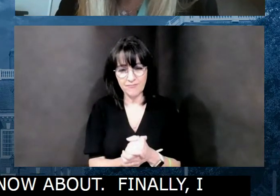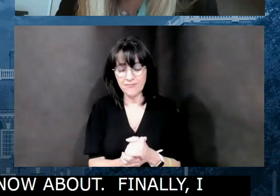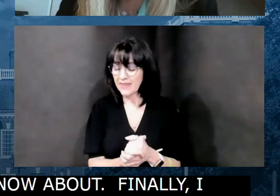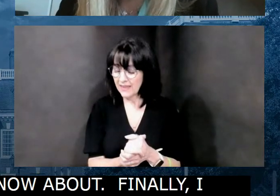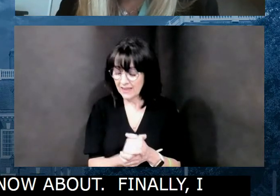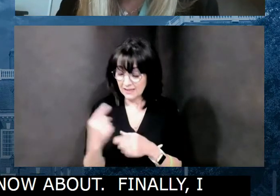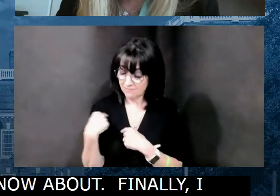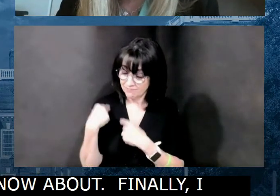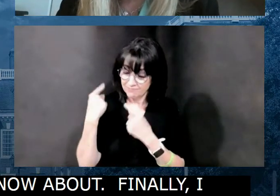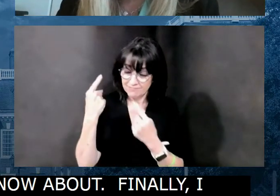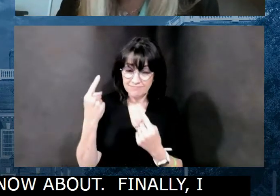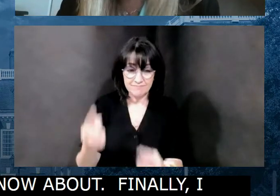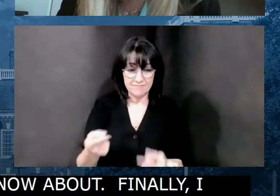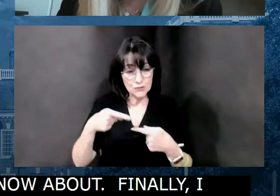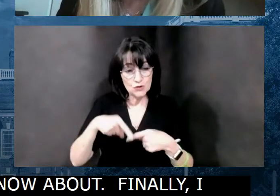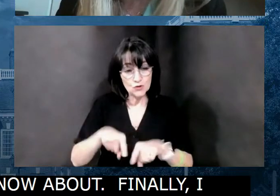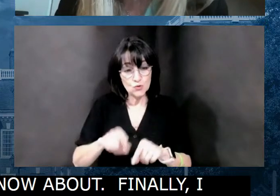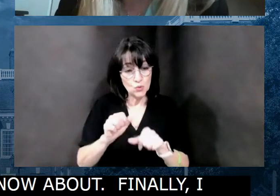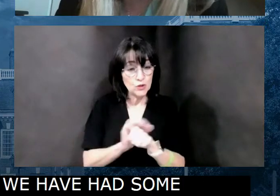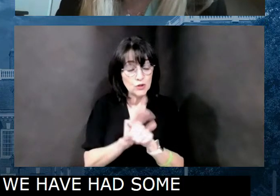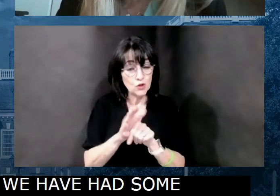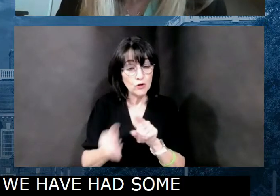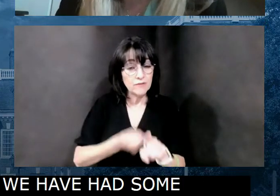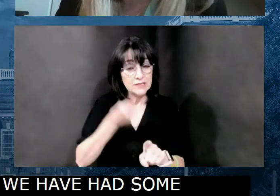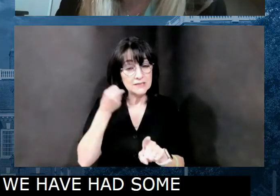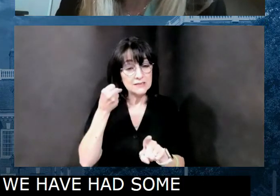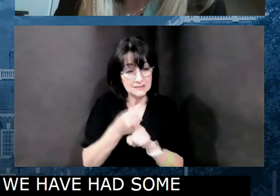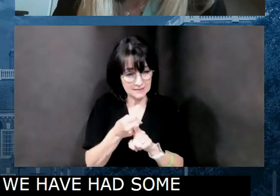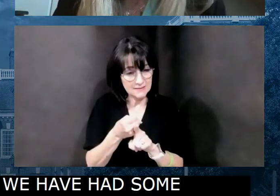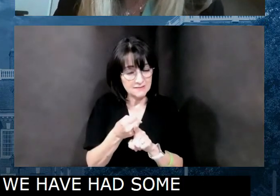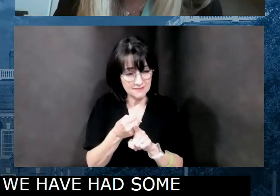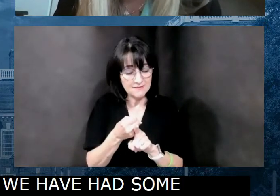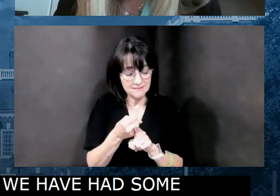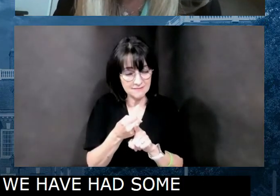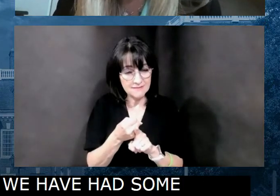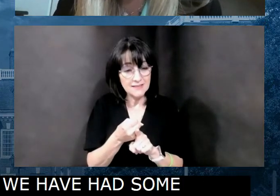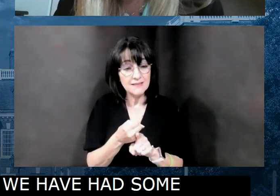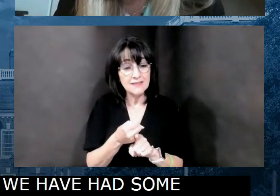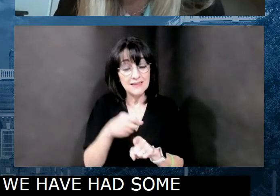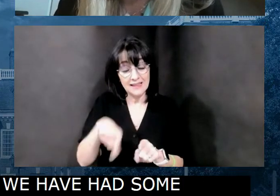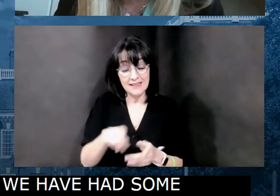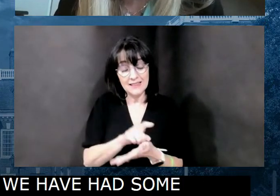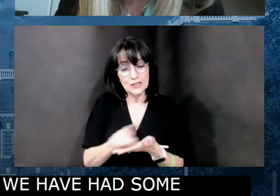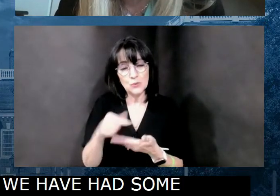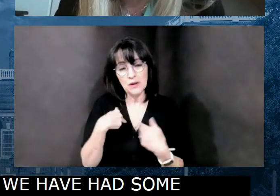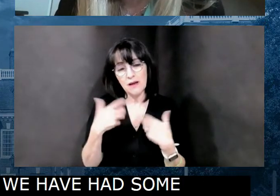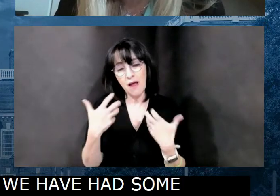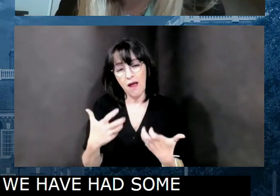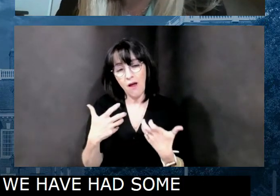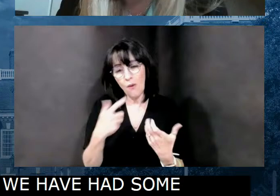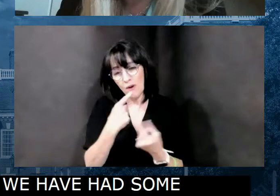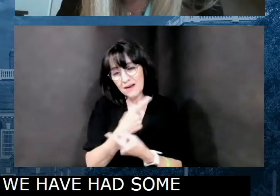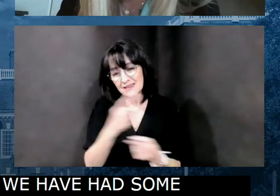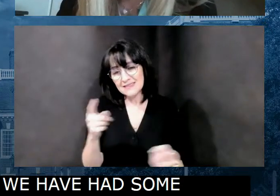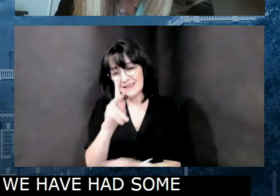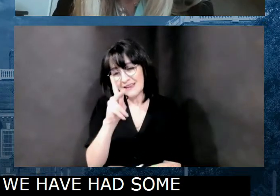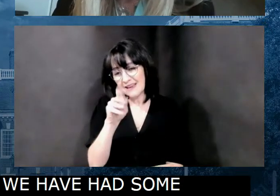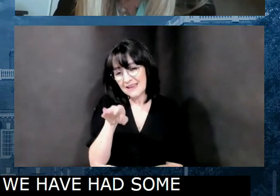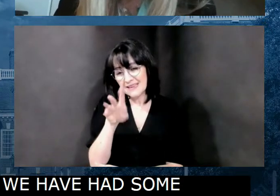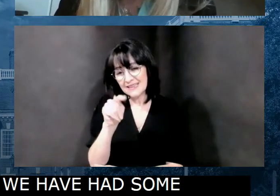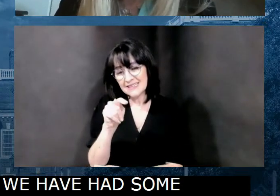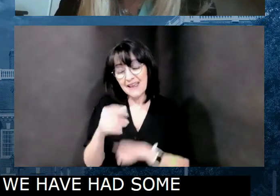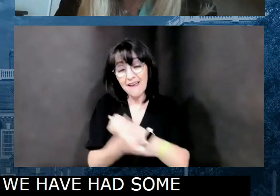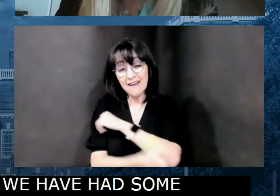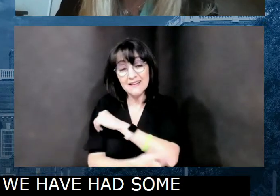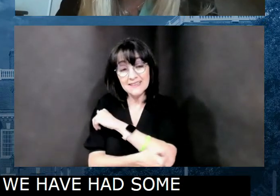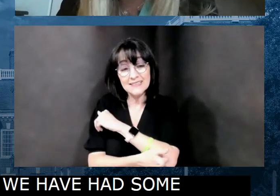this pandemic and during this vaccination campaign. This week, I want to give a big shout out to some of our Kent County partners,